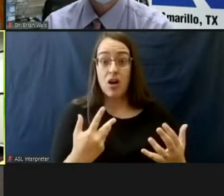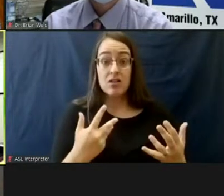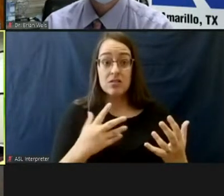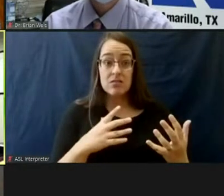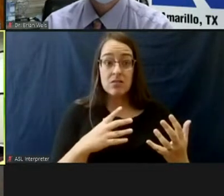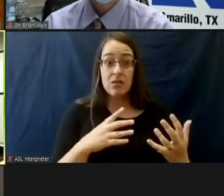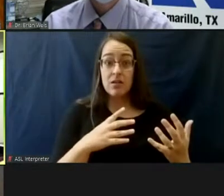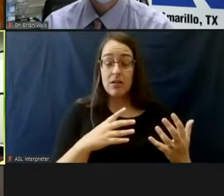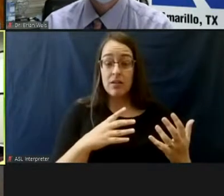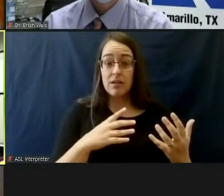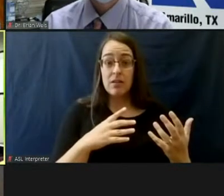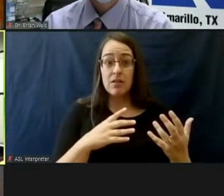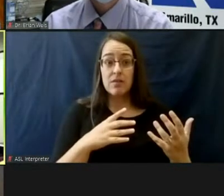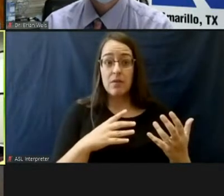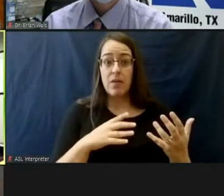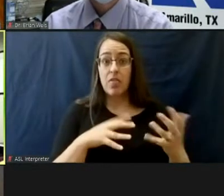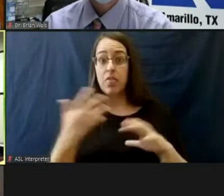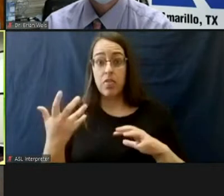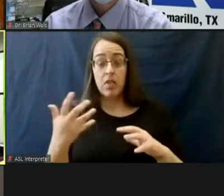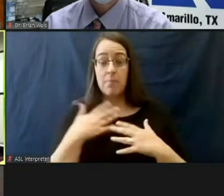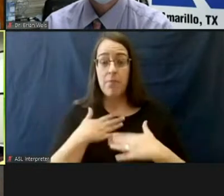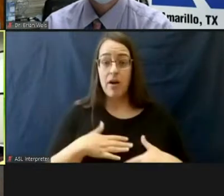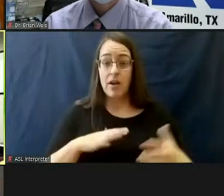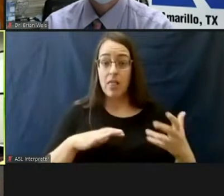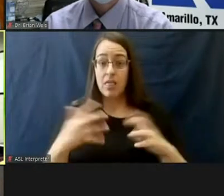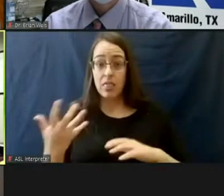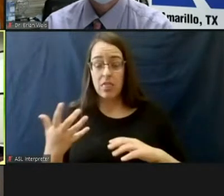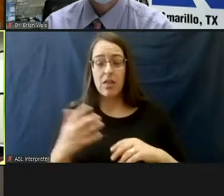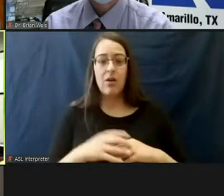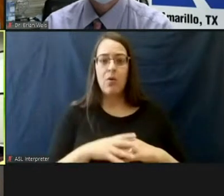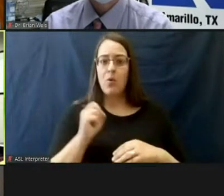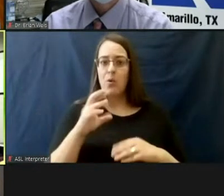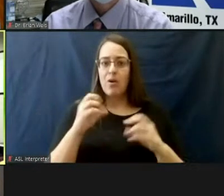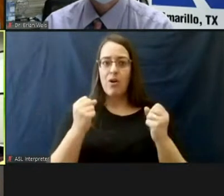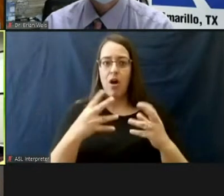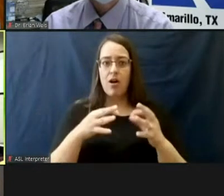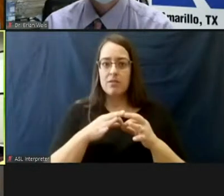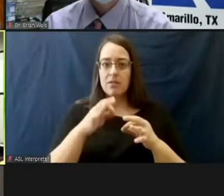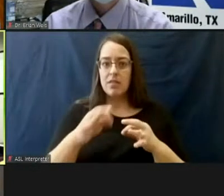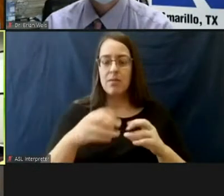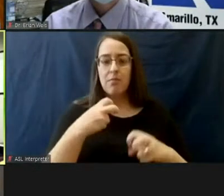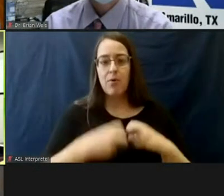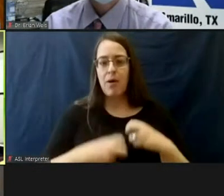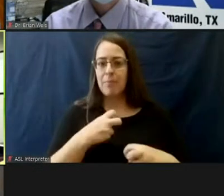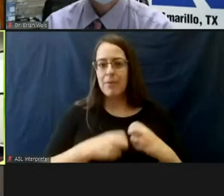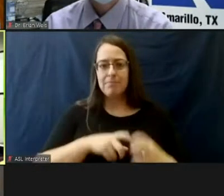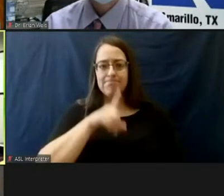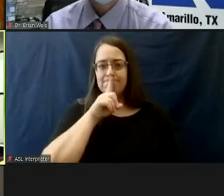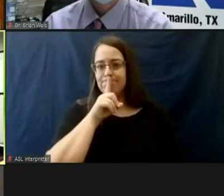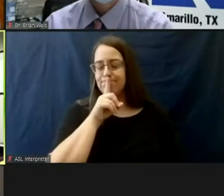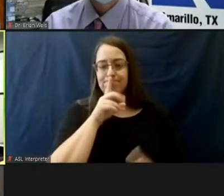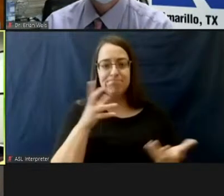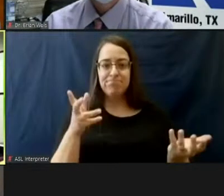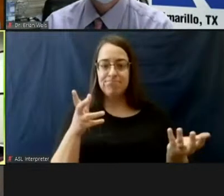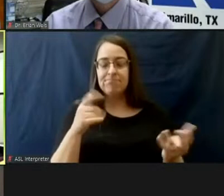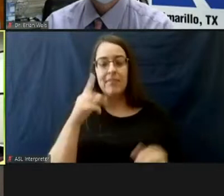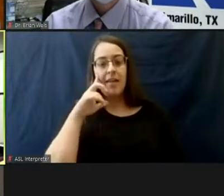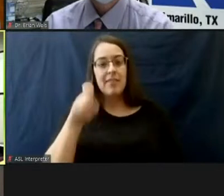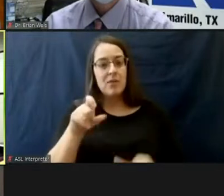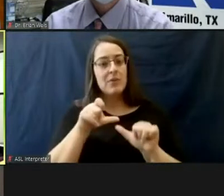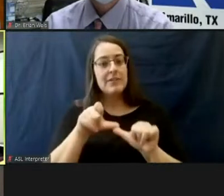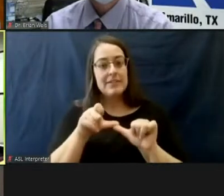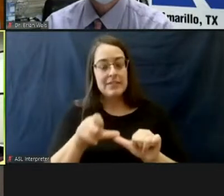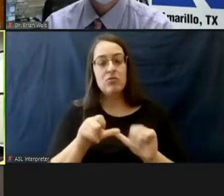or different than the unvaccinated population of individuals. So again, I think we need to just continue to stress primary prevention